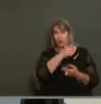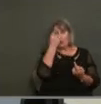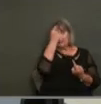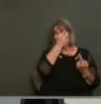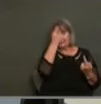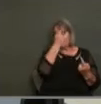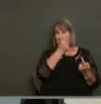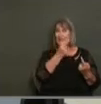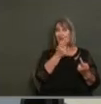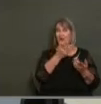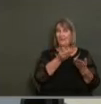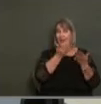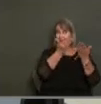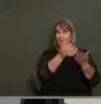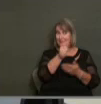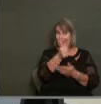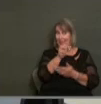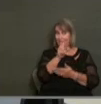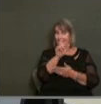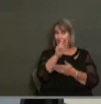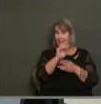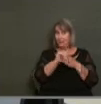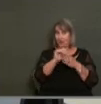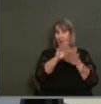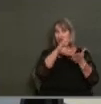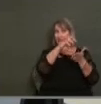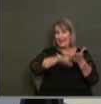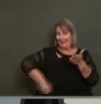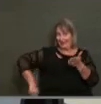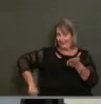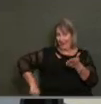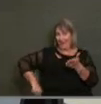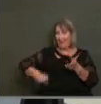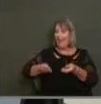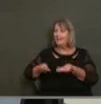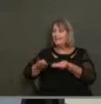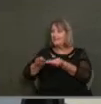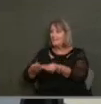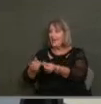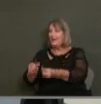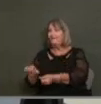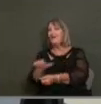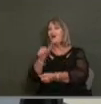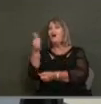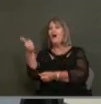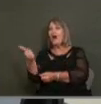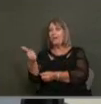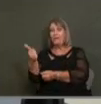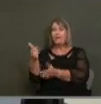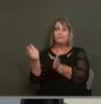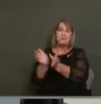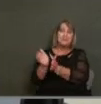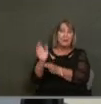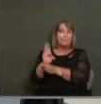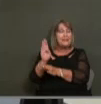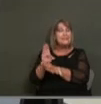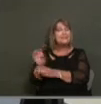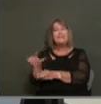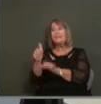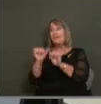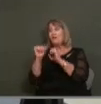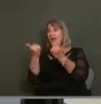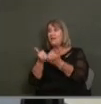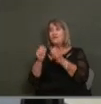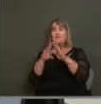money, withdrawing the money from Texas Biomed, and instead directing that to more worthy organizations, small businesses,